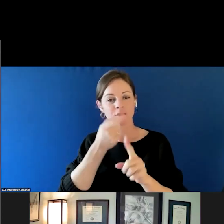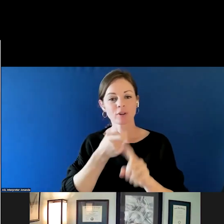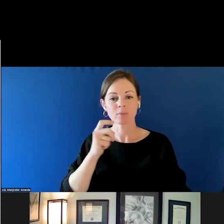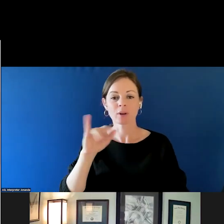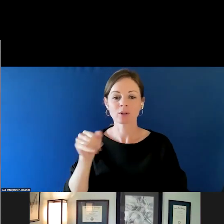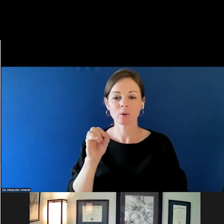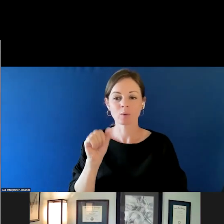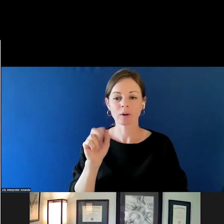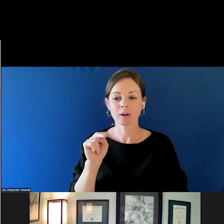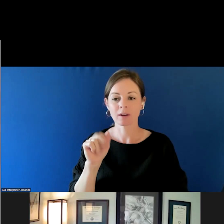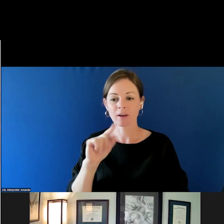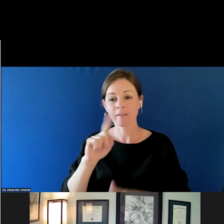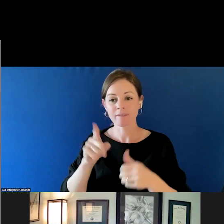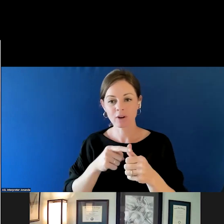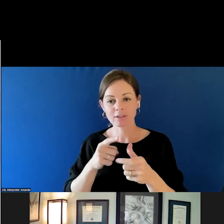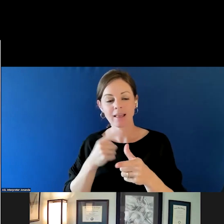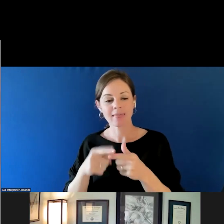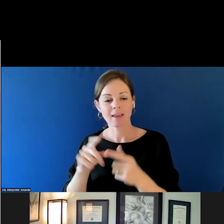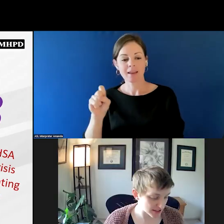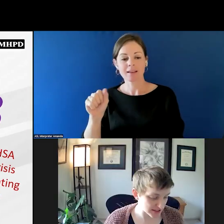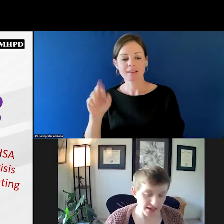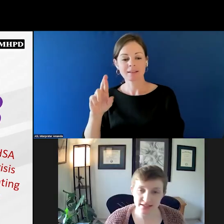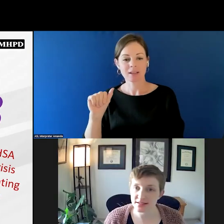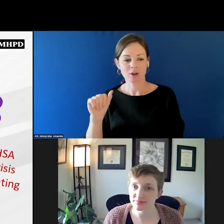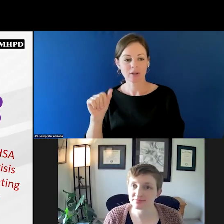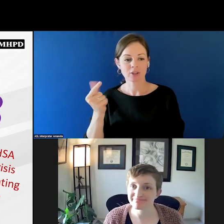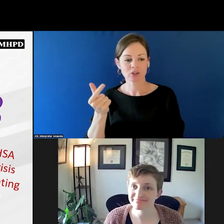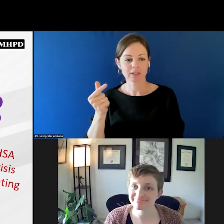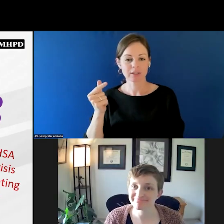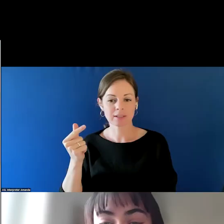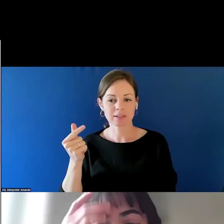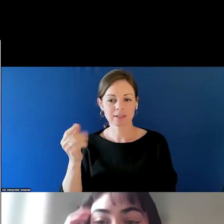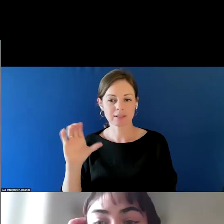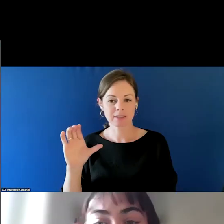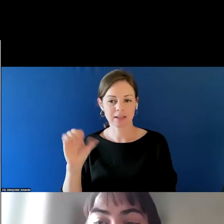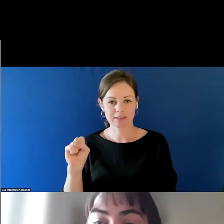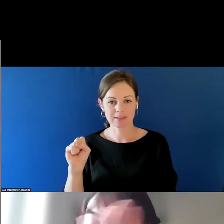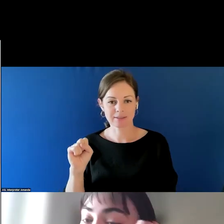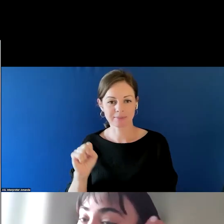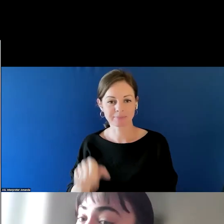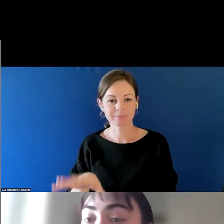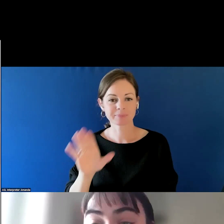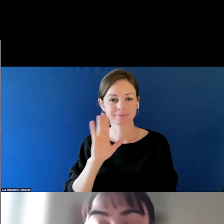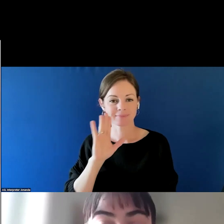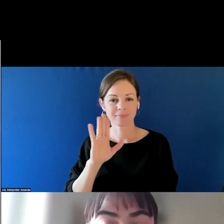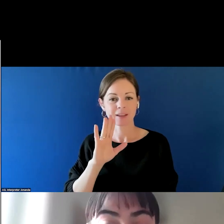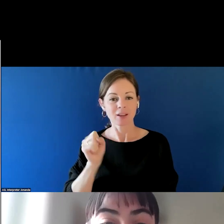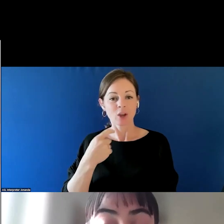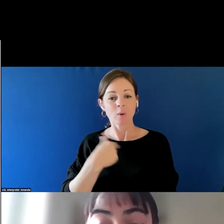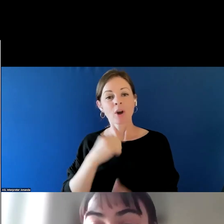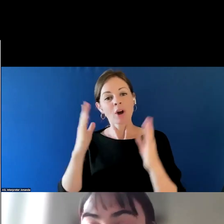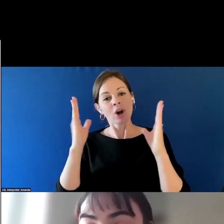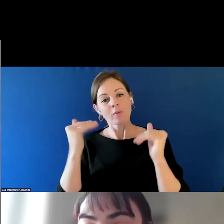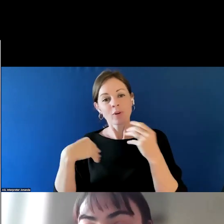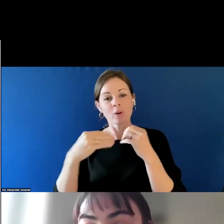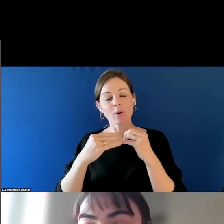from AFSP and then Sarah at GCS. Hi, everyone. Yes, we were hoping for more of a